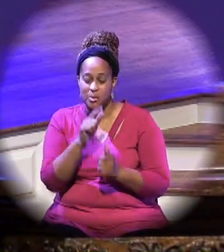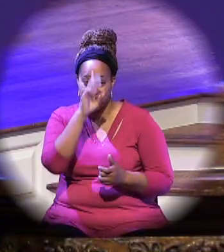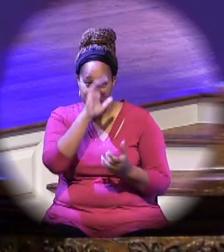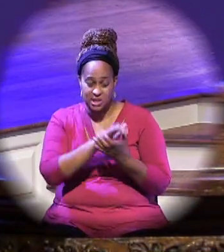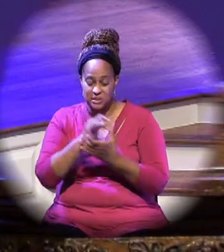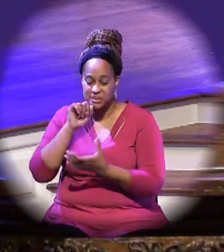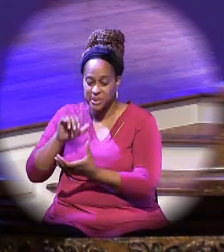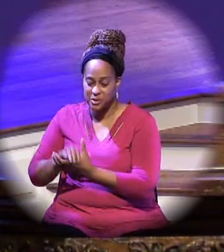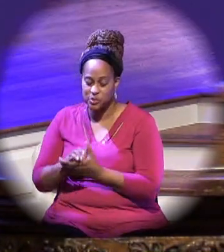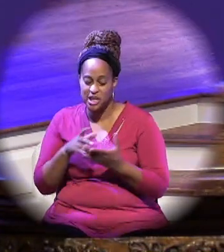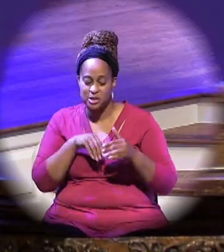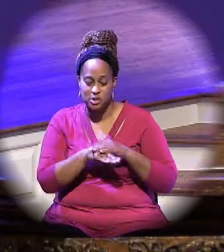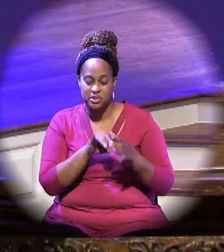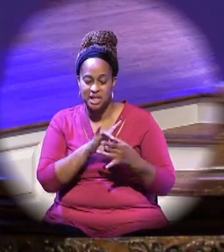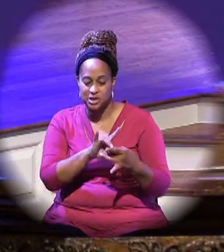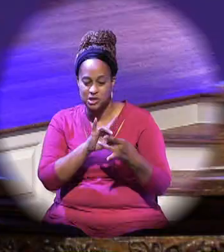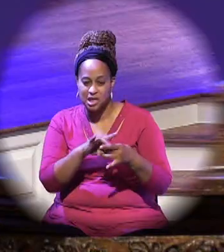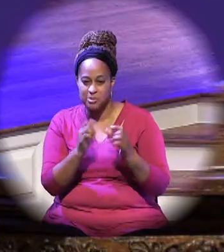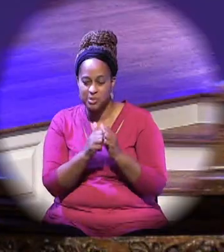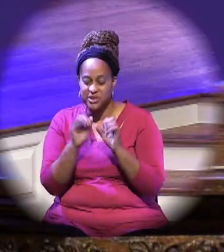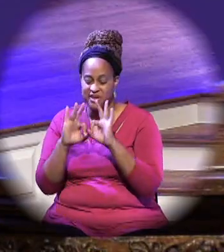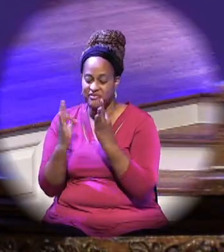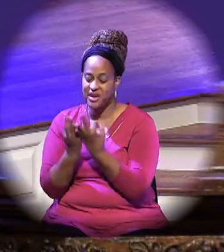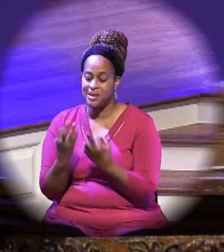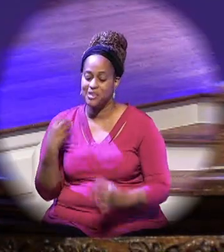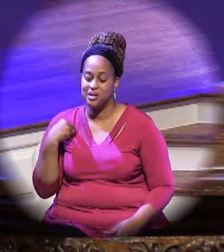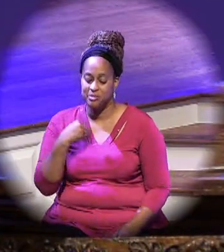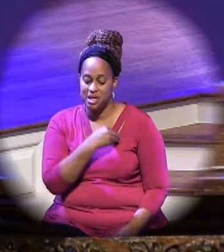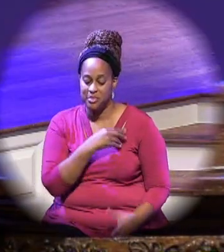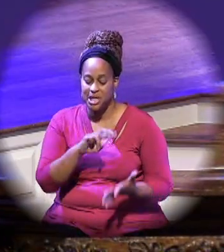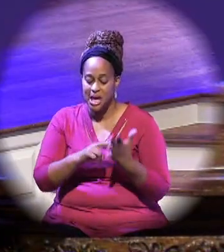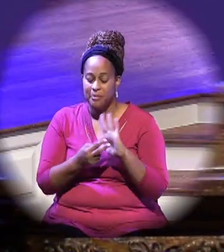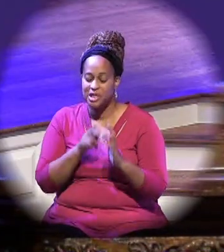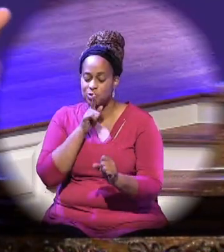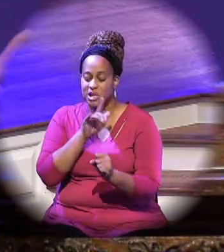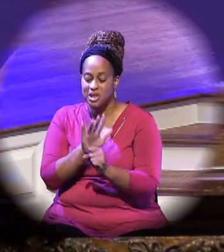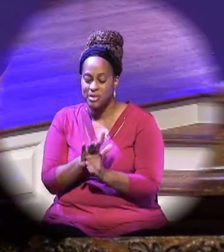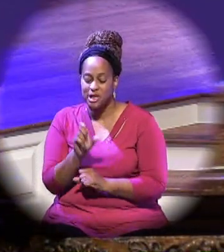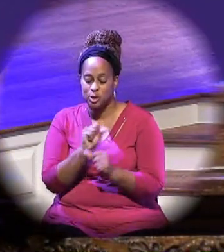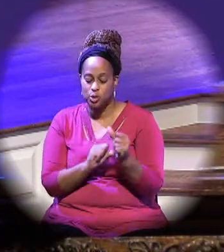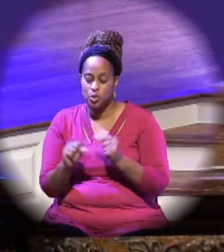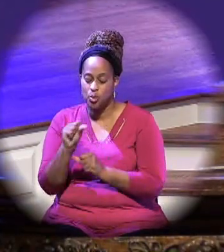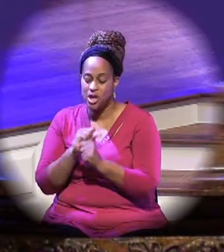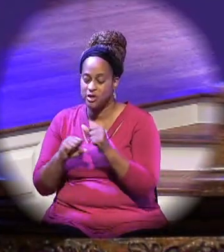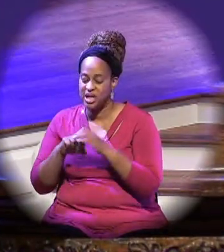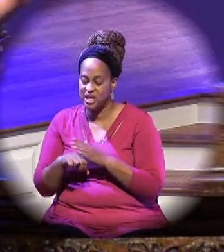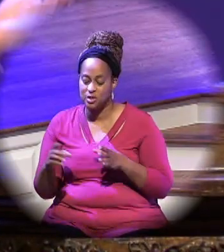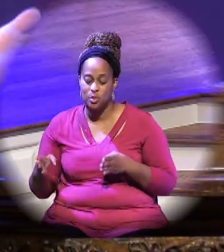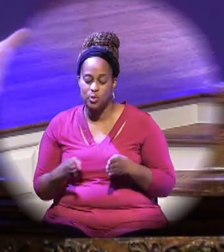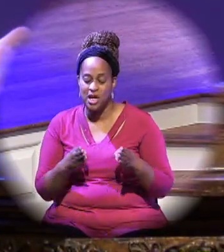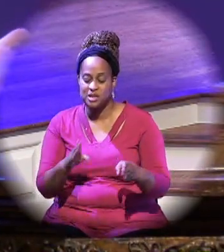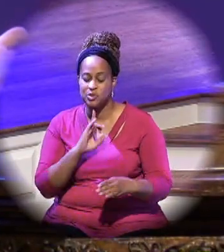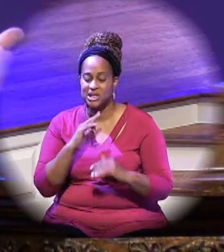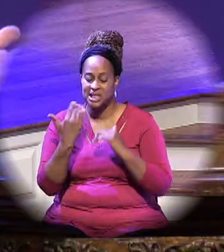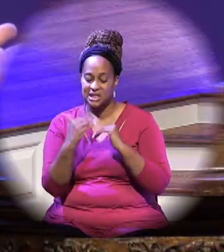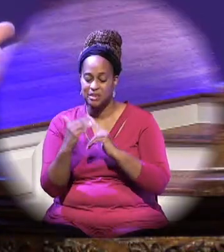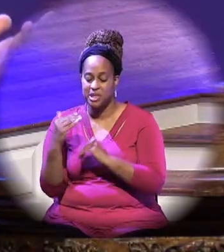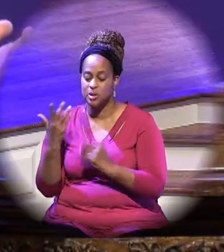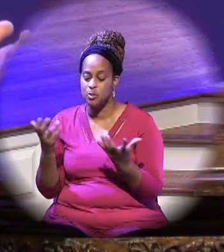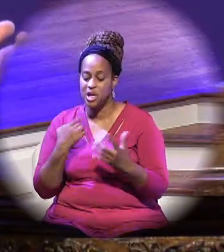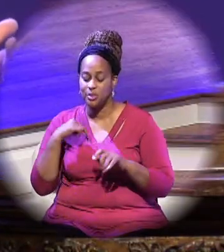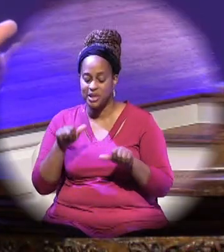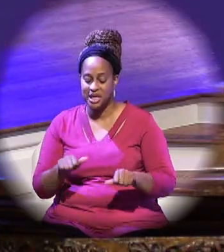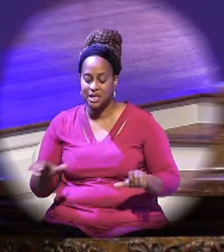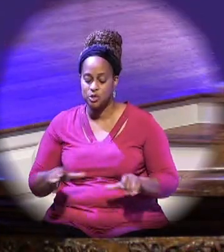we enter into a relationship with family members, it means we are committed to one another in ways that really limit what we can do